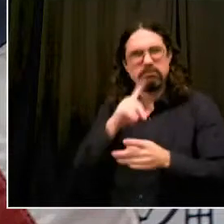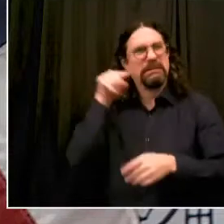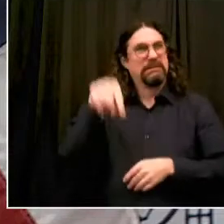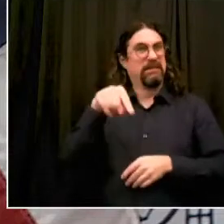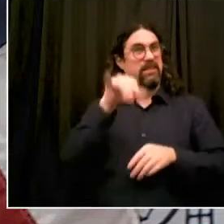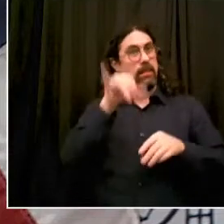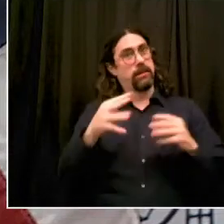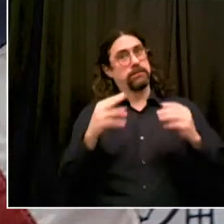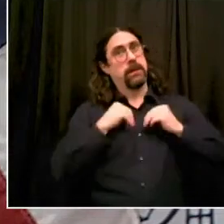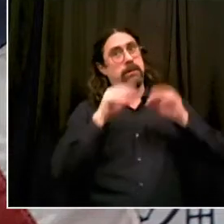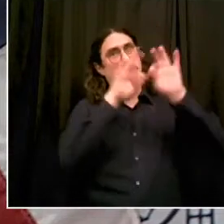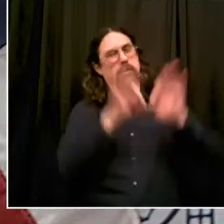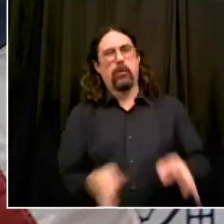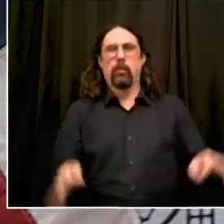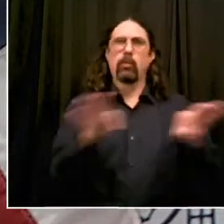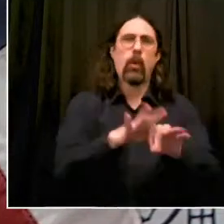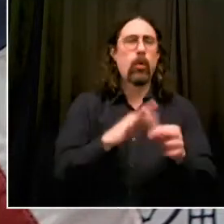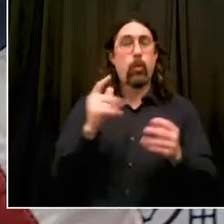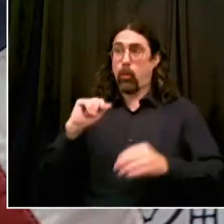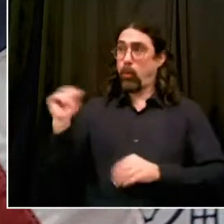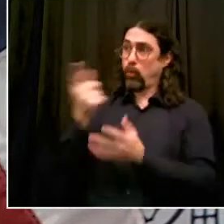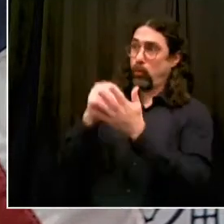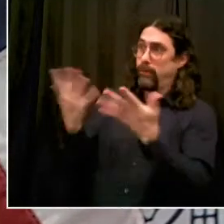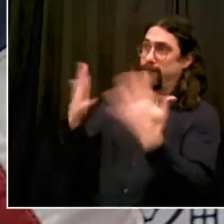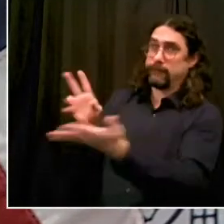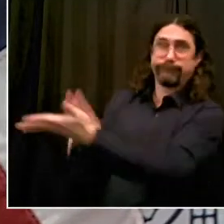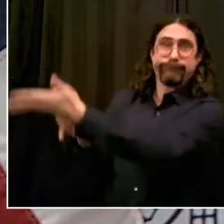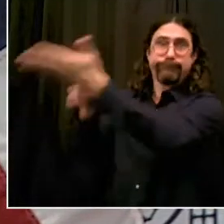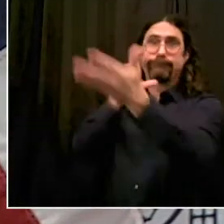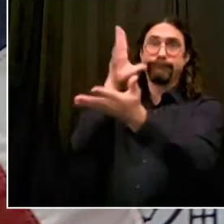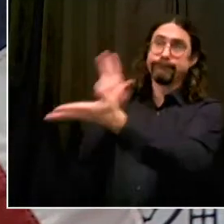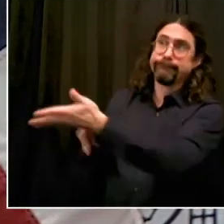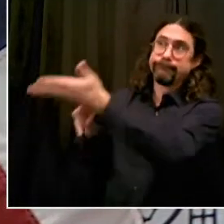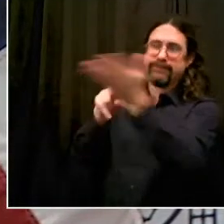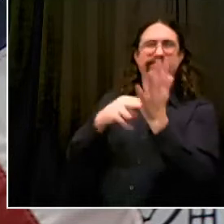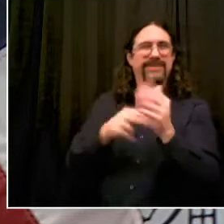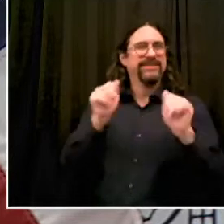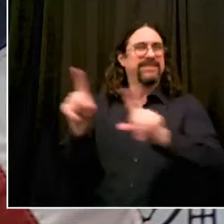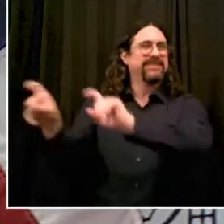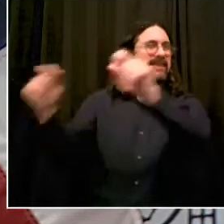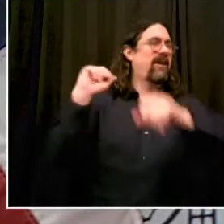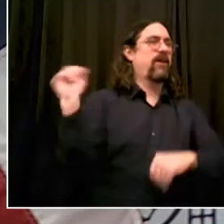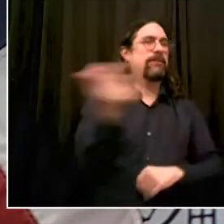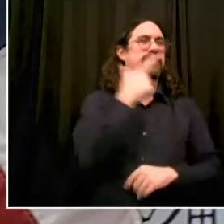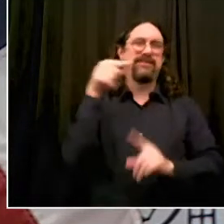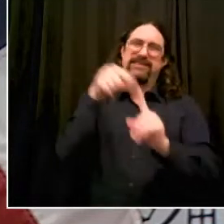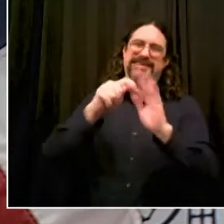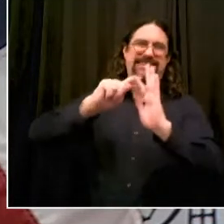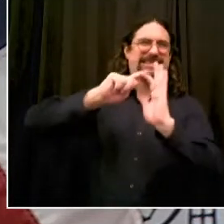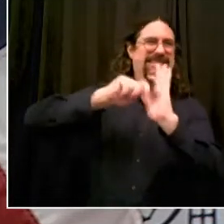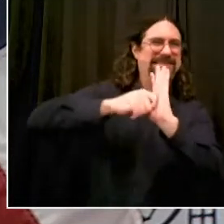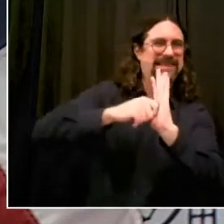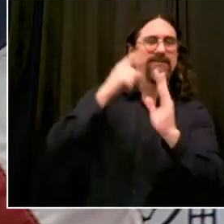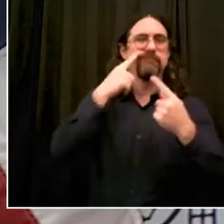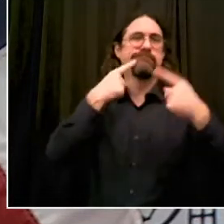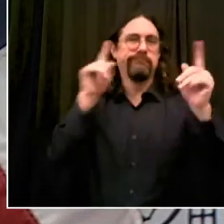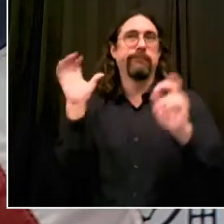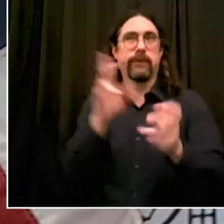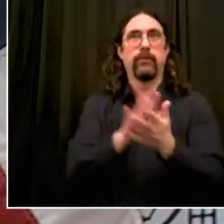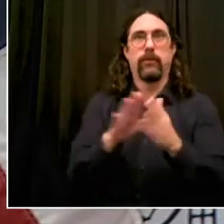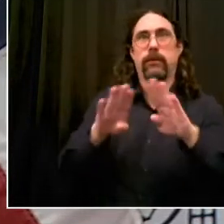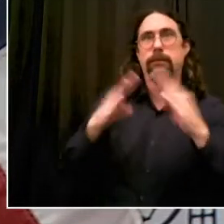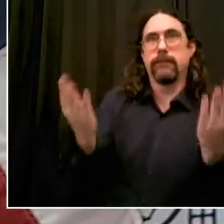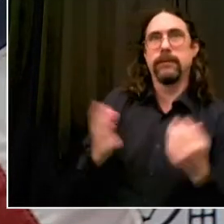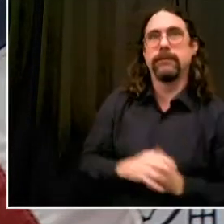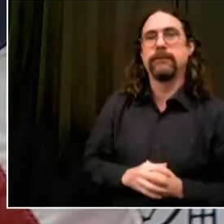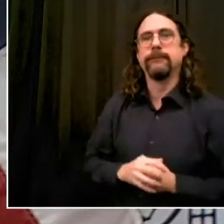Yeah, I guess just to follow up on that. So to be clear, will it work in the way that it's been working with the school by school closures?